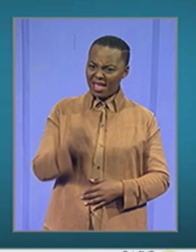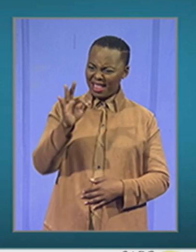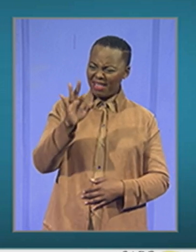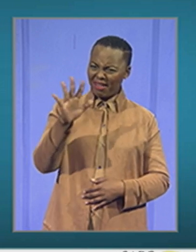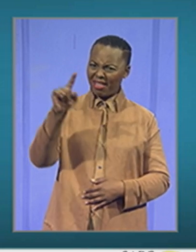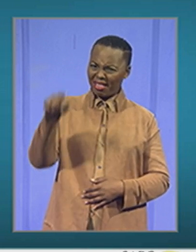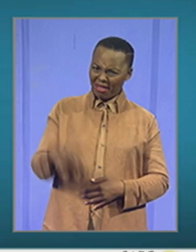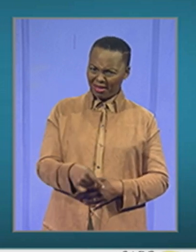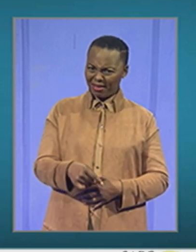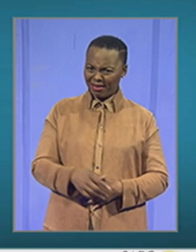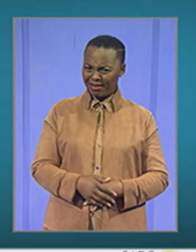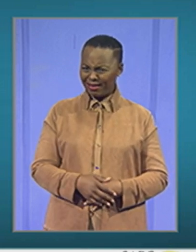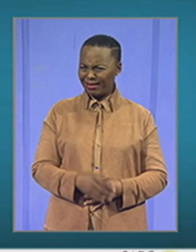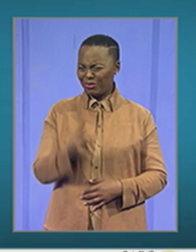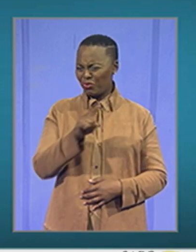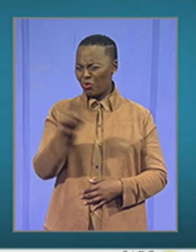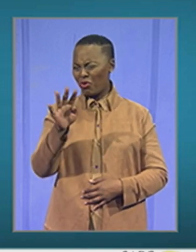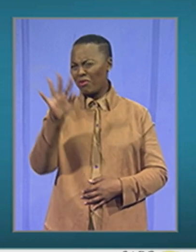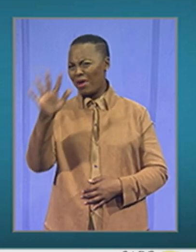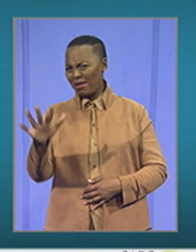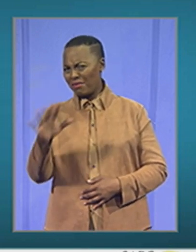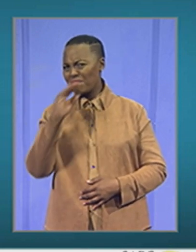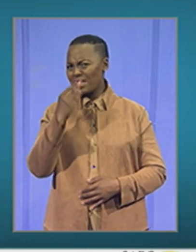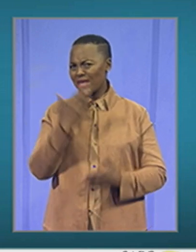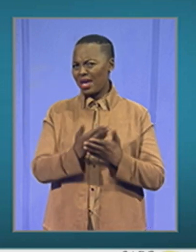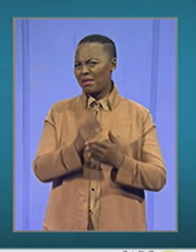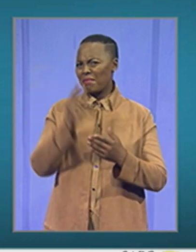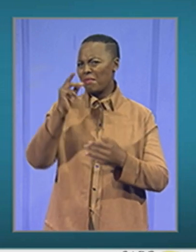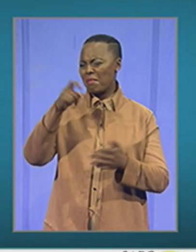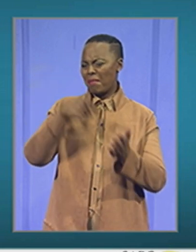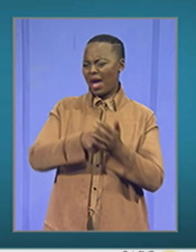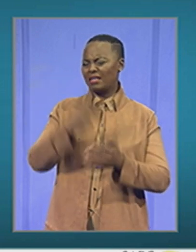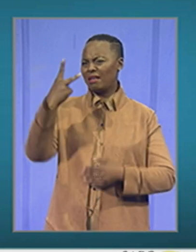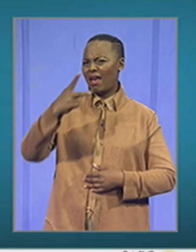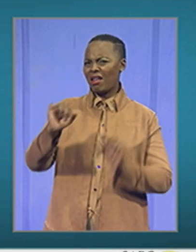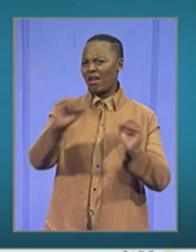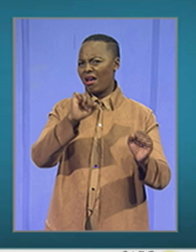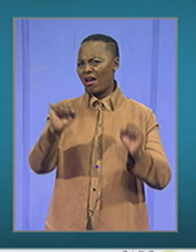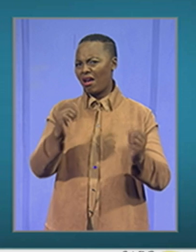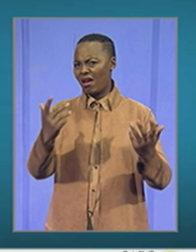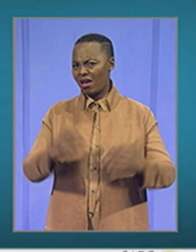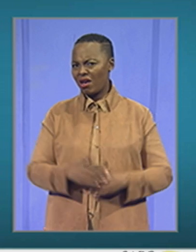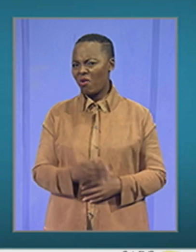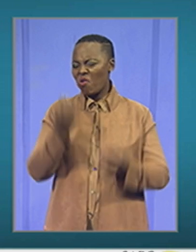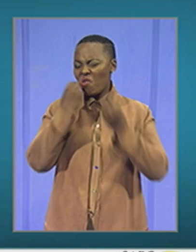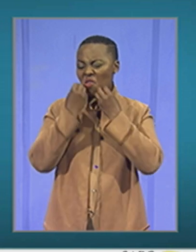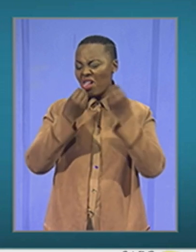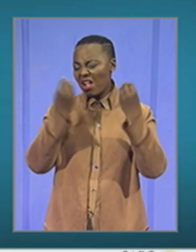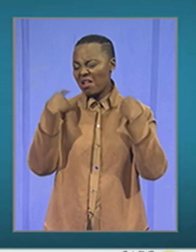tlhwatlhwa tlase ke fela gore ba ingokela batlhophi go ne go iwa ditlhophong tlaleletso